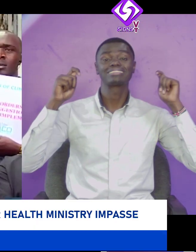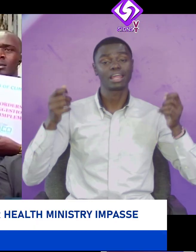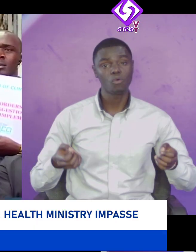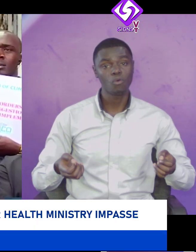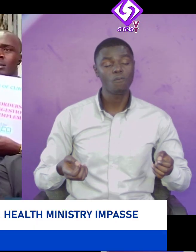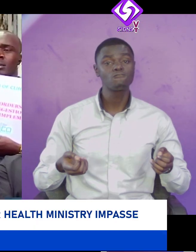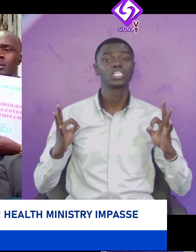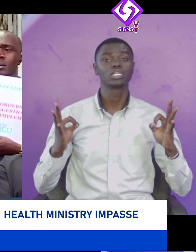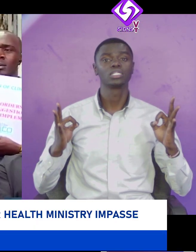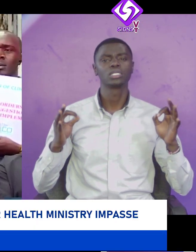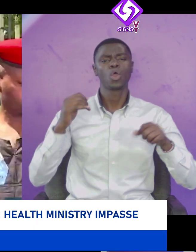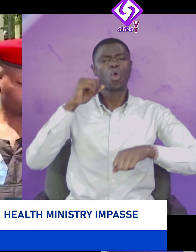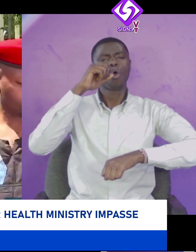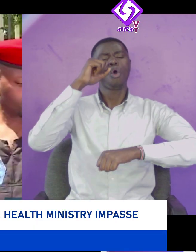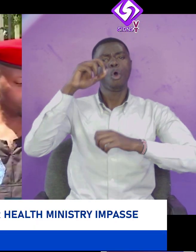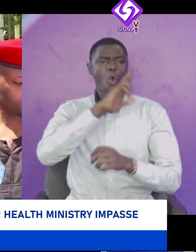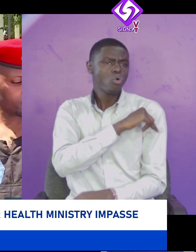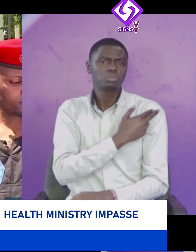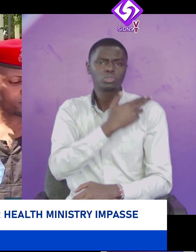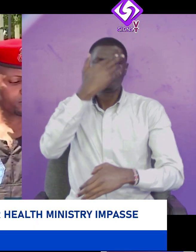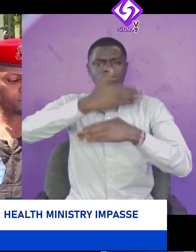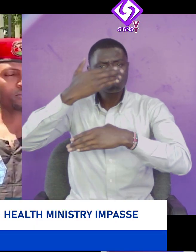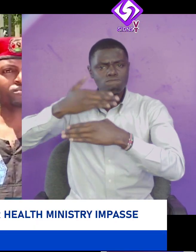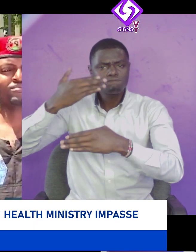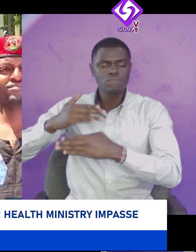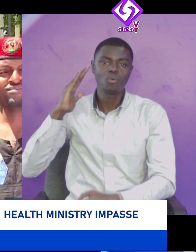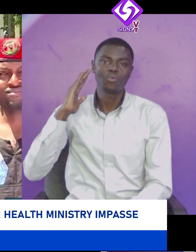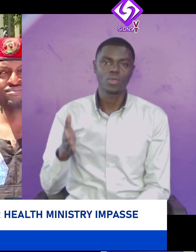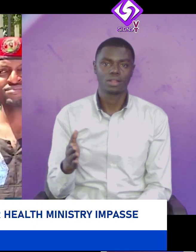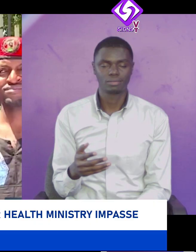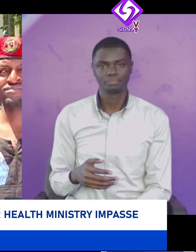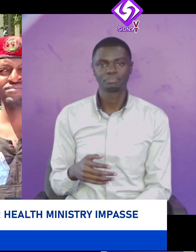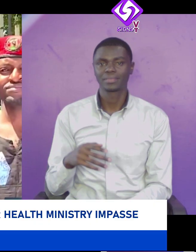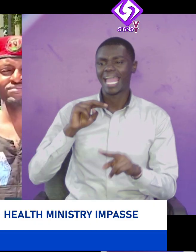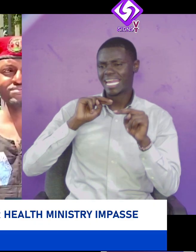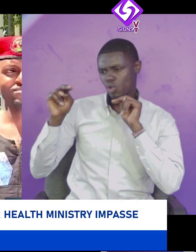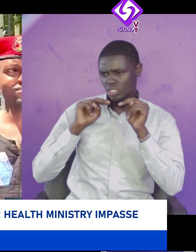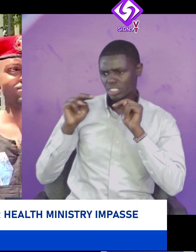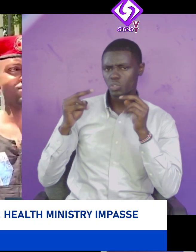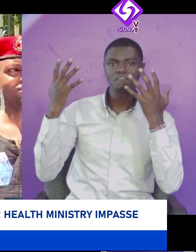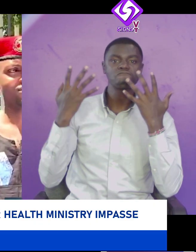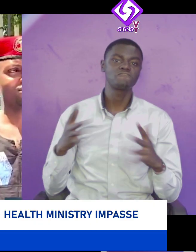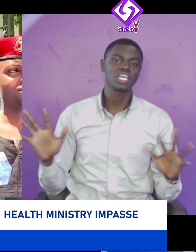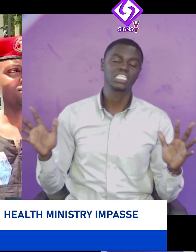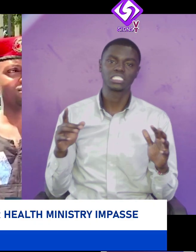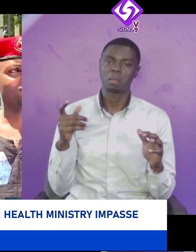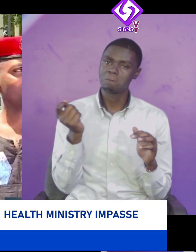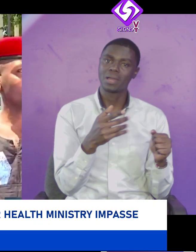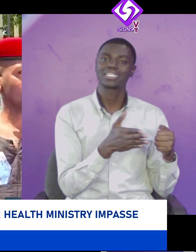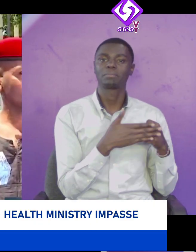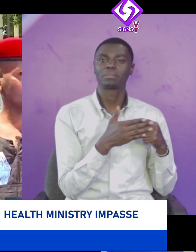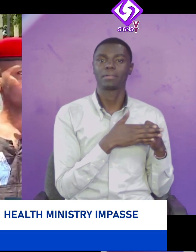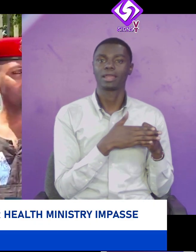tutafunga hospitali zote nchini. We concluded the negotiation in September